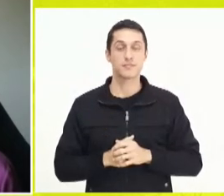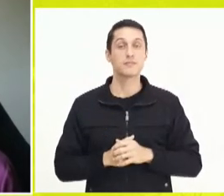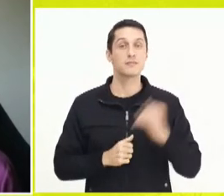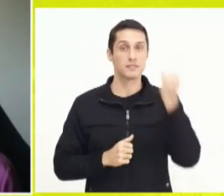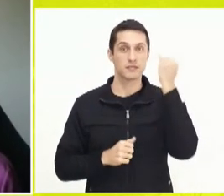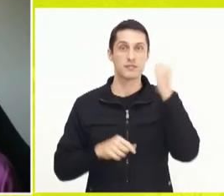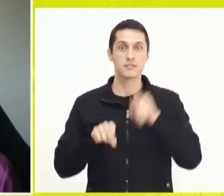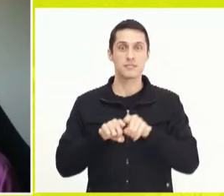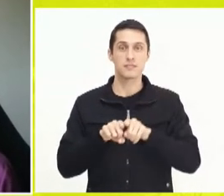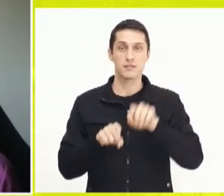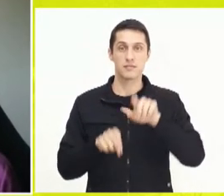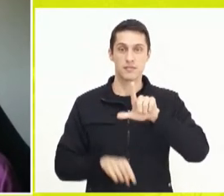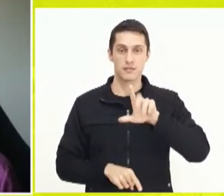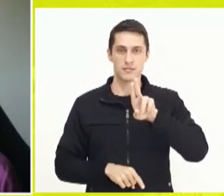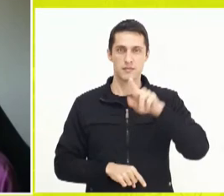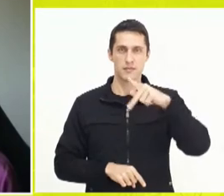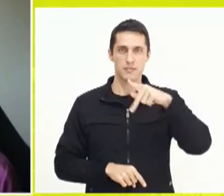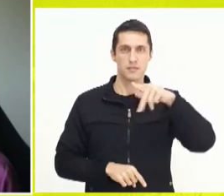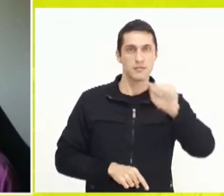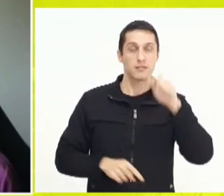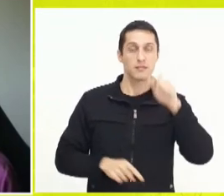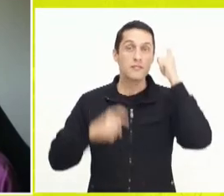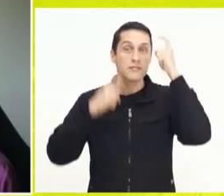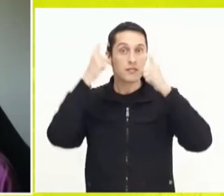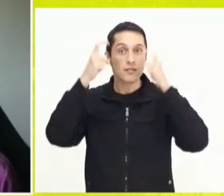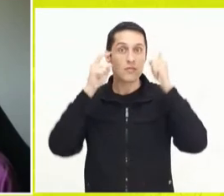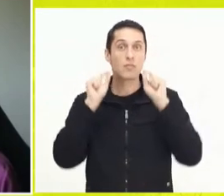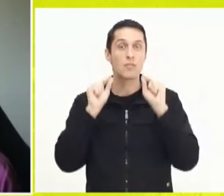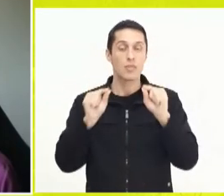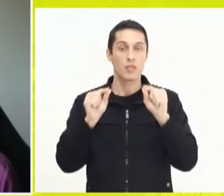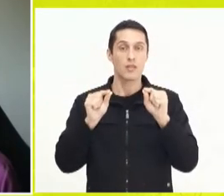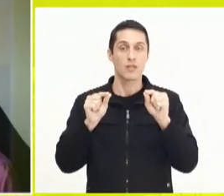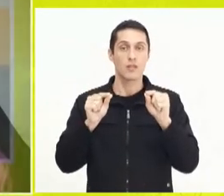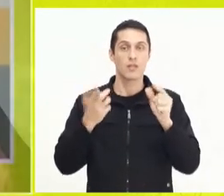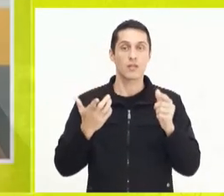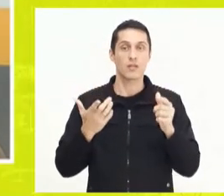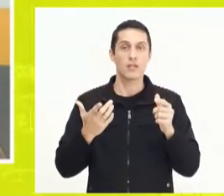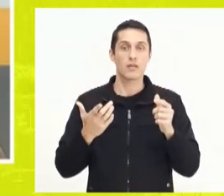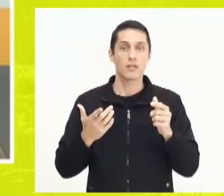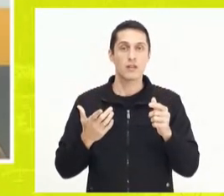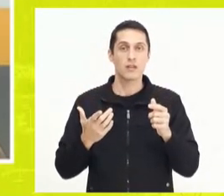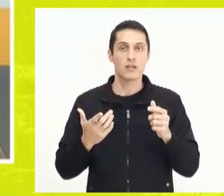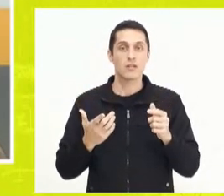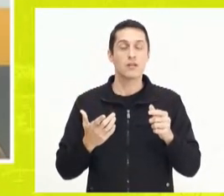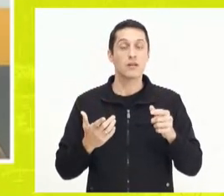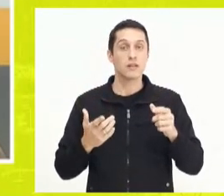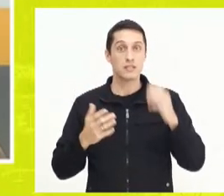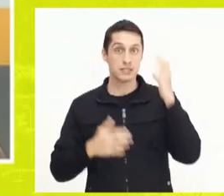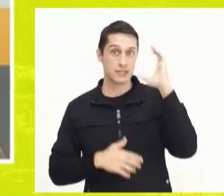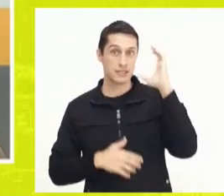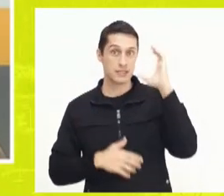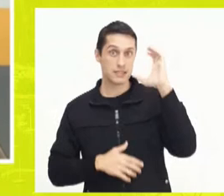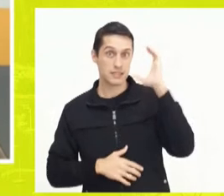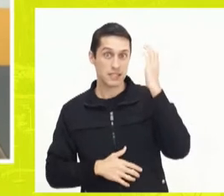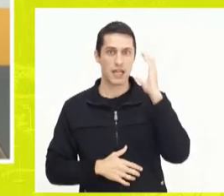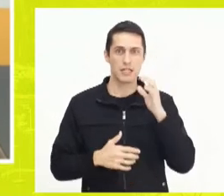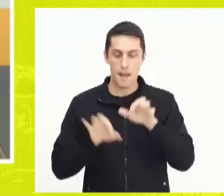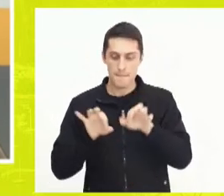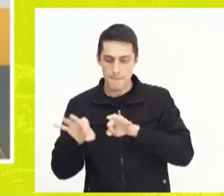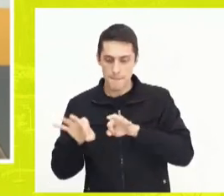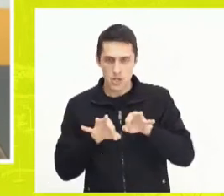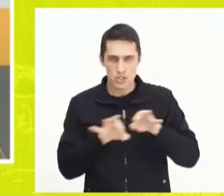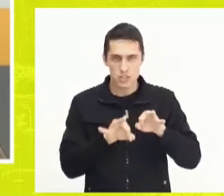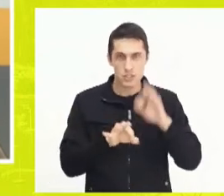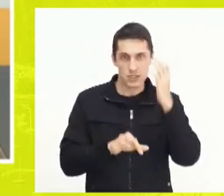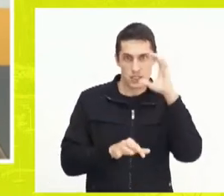know it's important to mention that lupa agency is very concerned about the